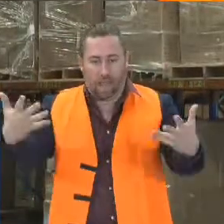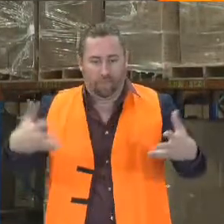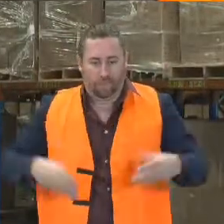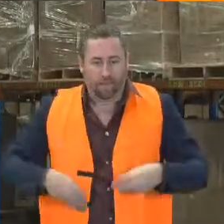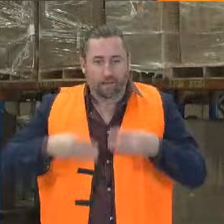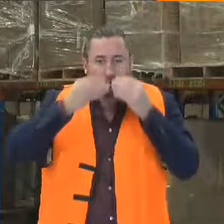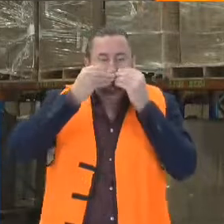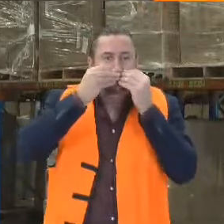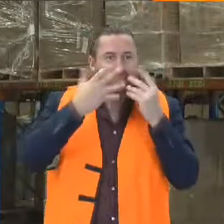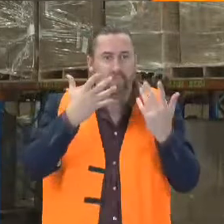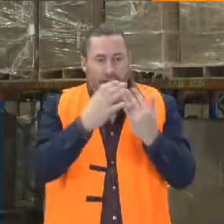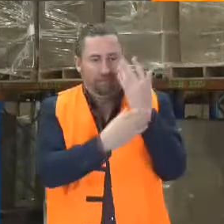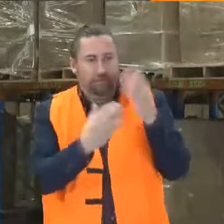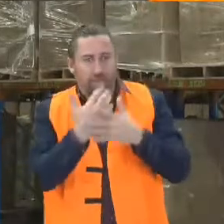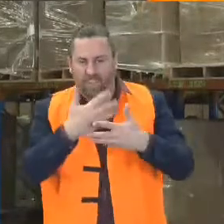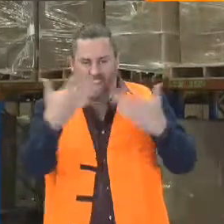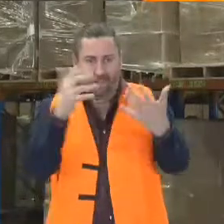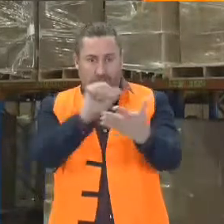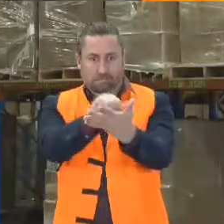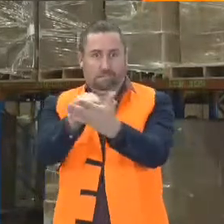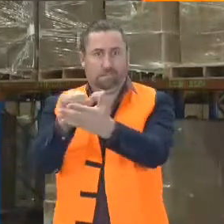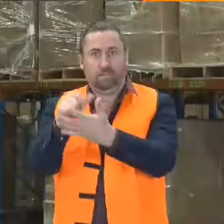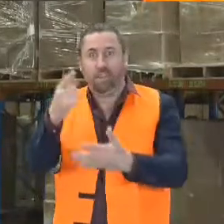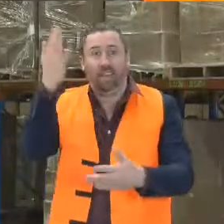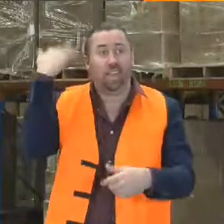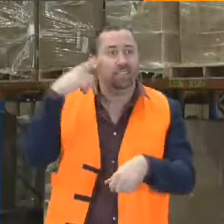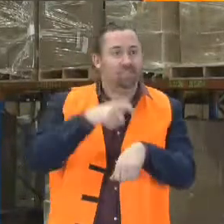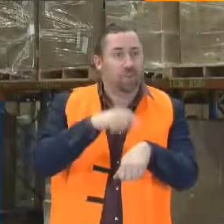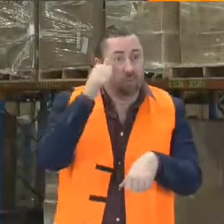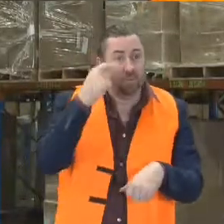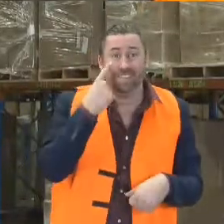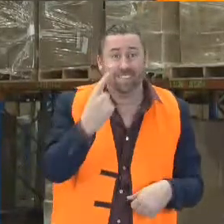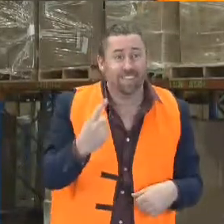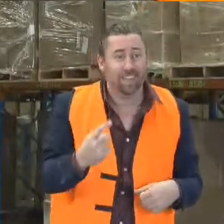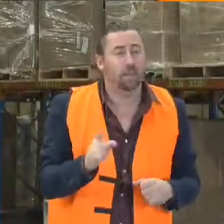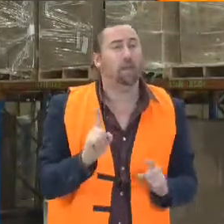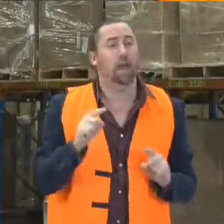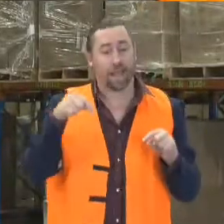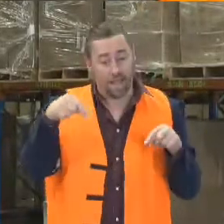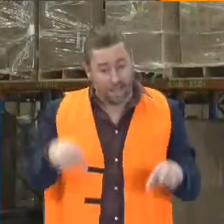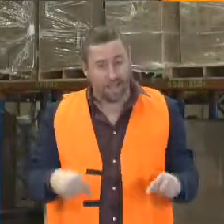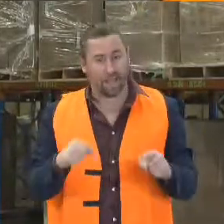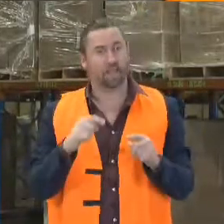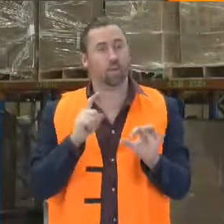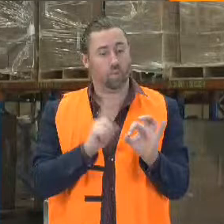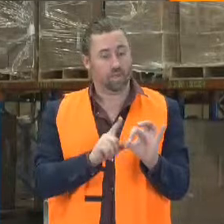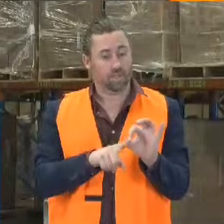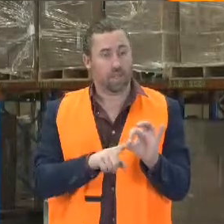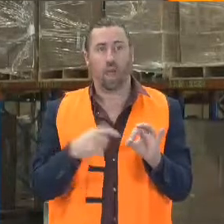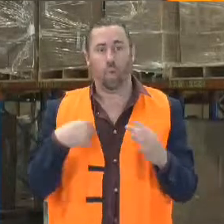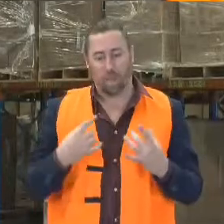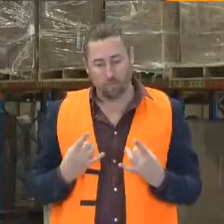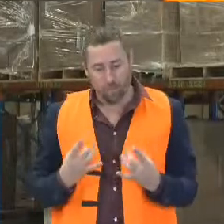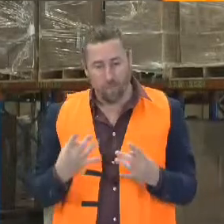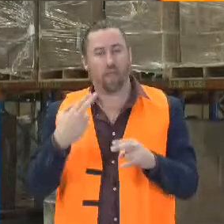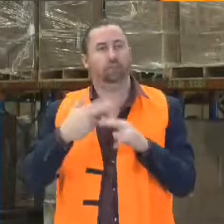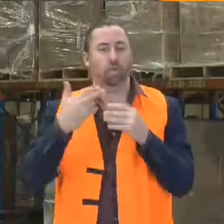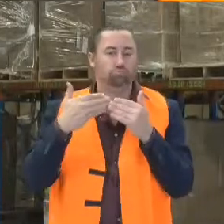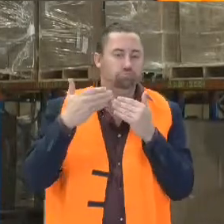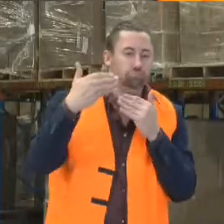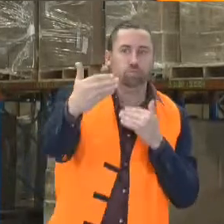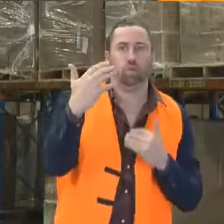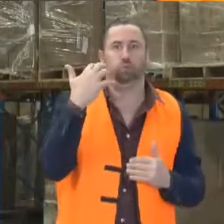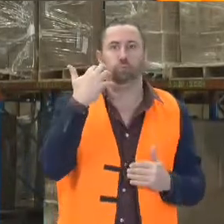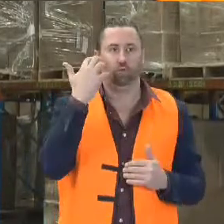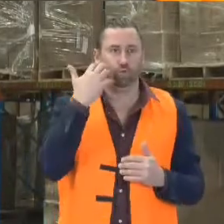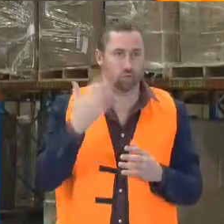equipment they could. What I want to reassure all of our health workers is that we have planned for the future. This is a